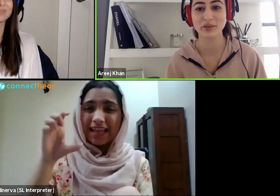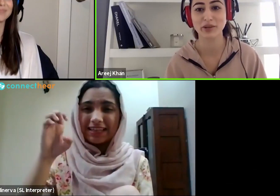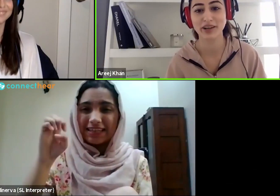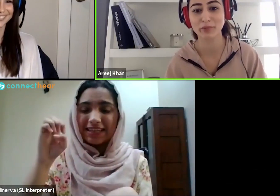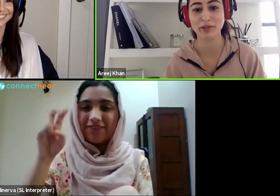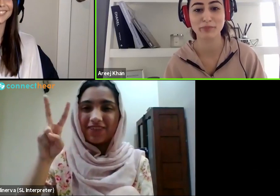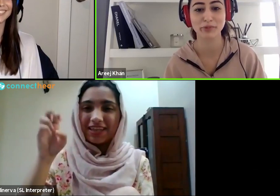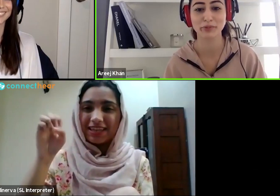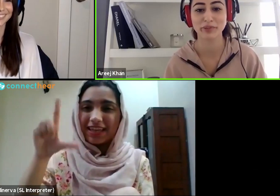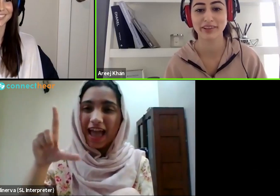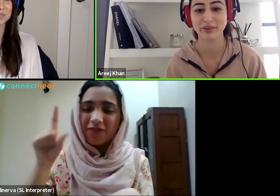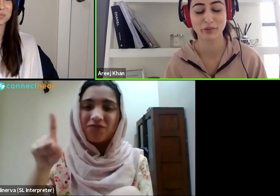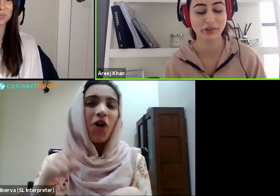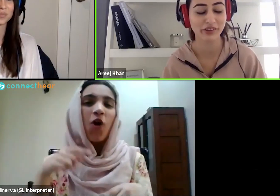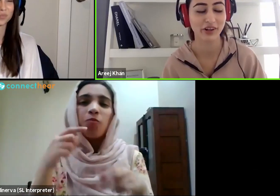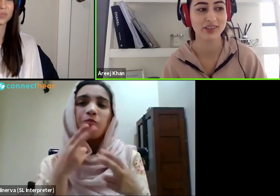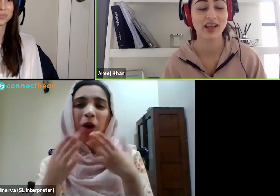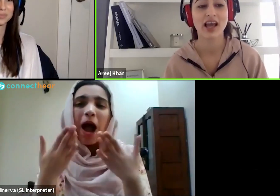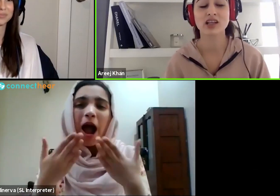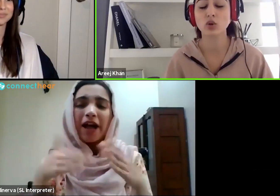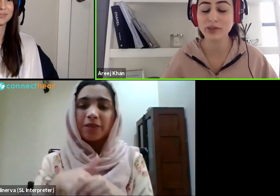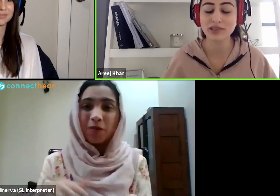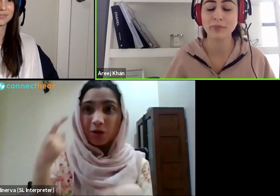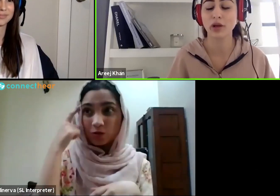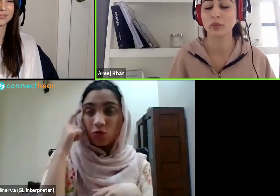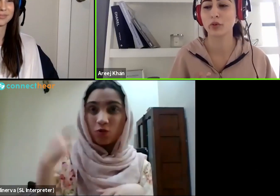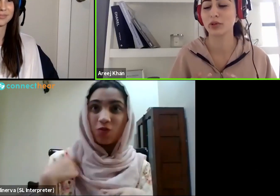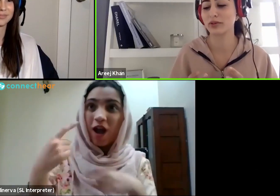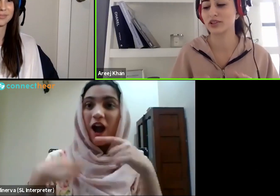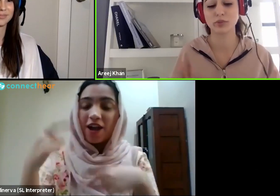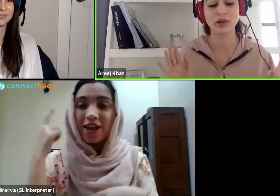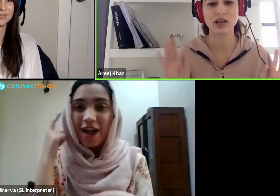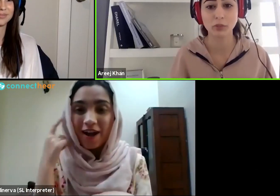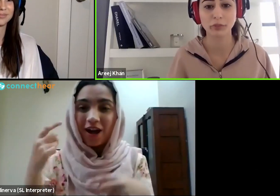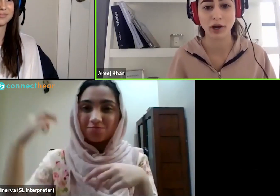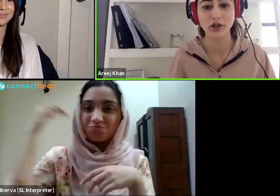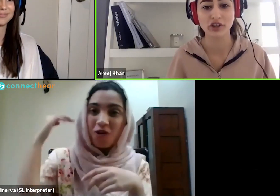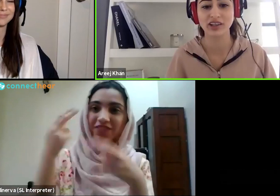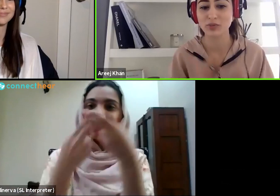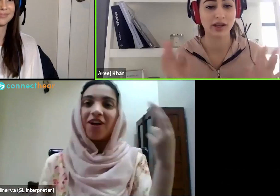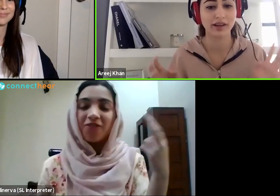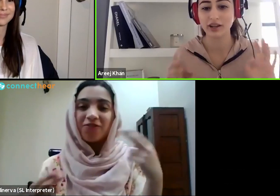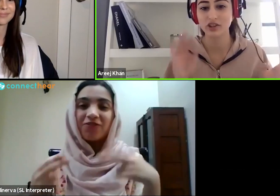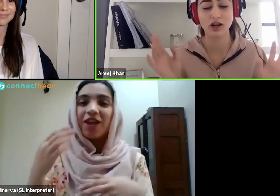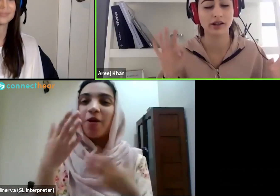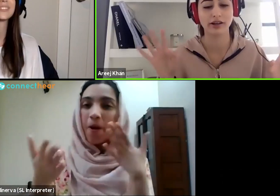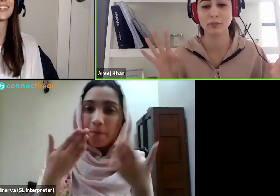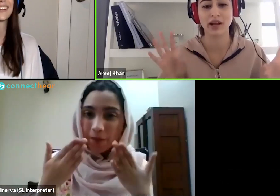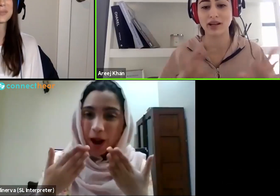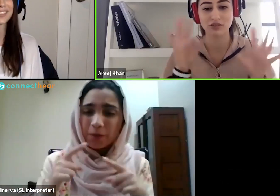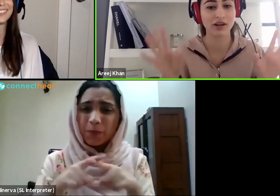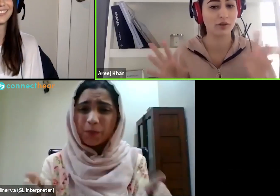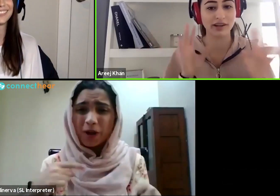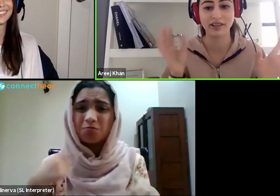audiologist and I want to help people with, hearing loss. It's always been something I always wanted to do, but I was terrible with biology, and that's why I just can't